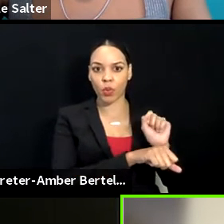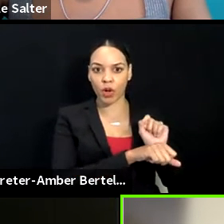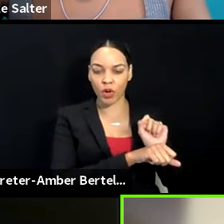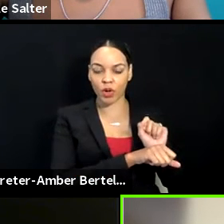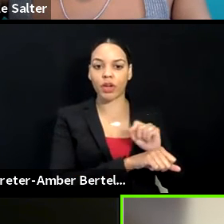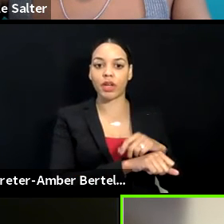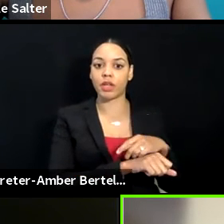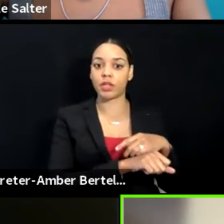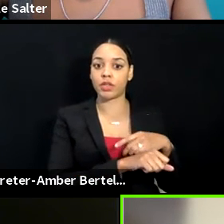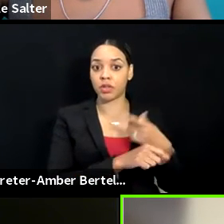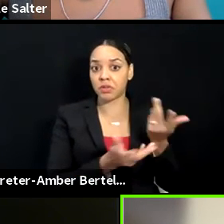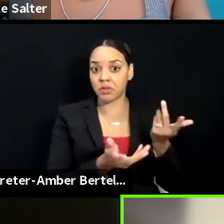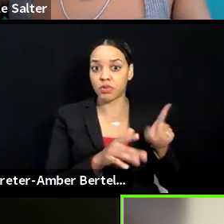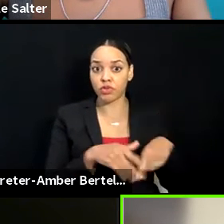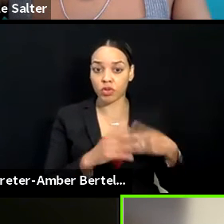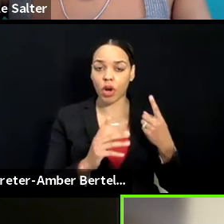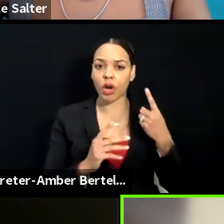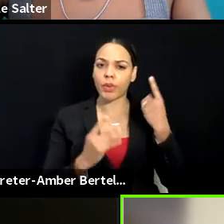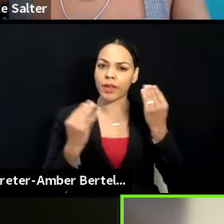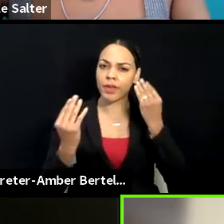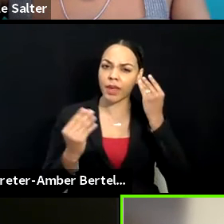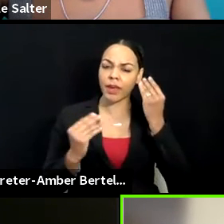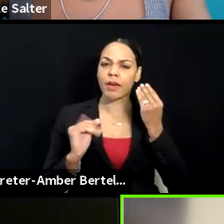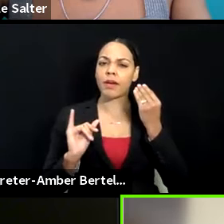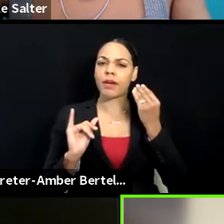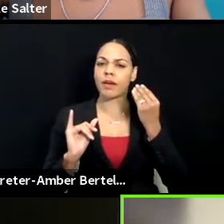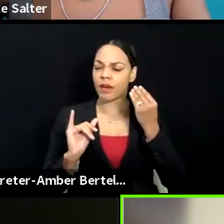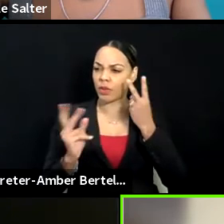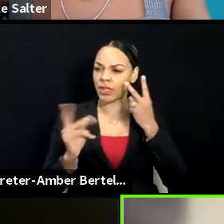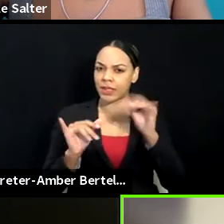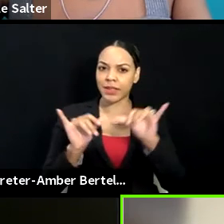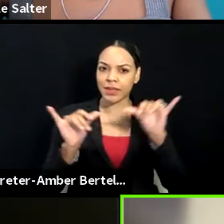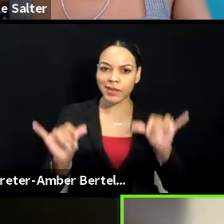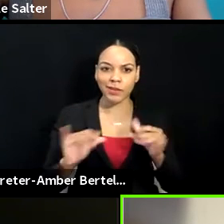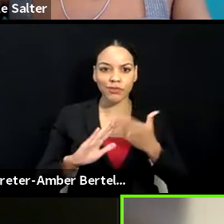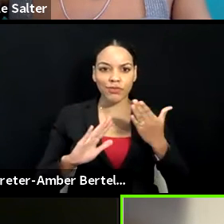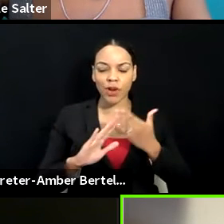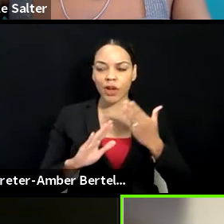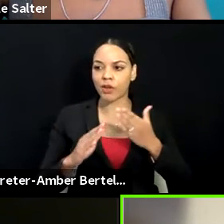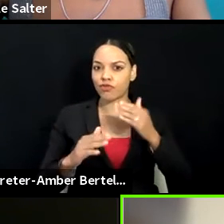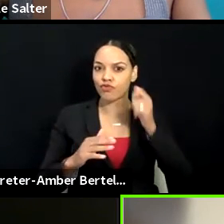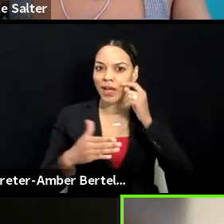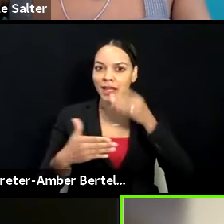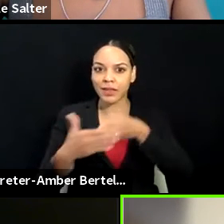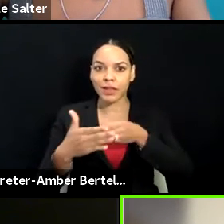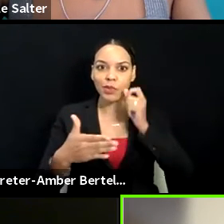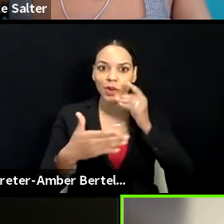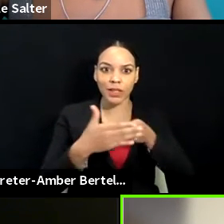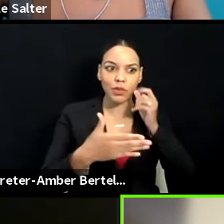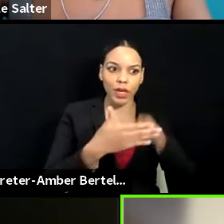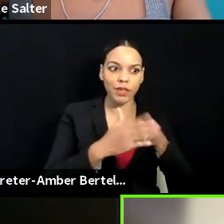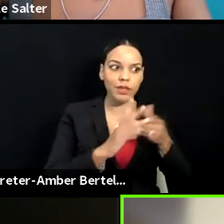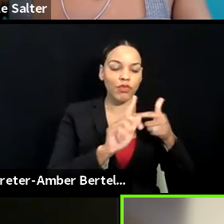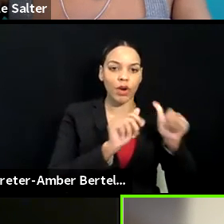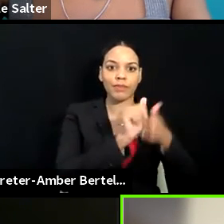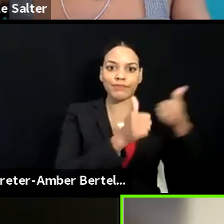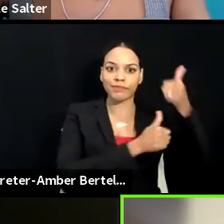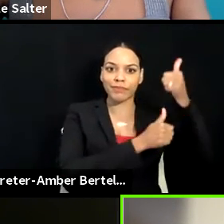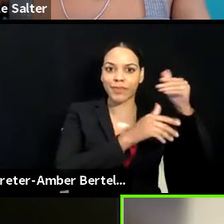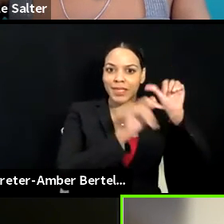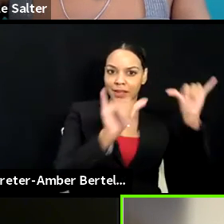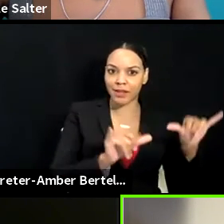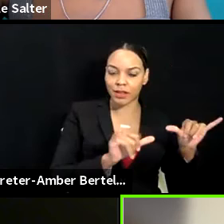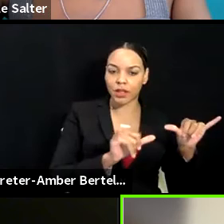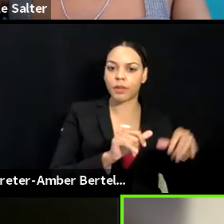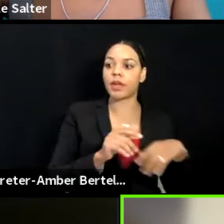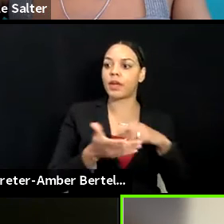call into question some of the forms of systemic racism we have in this country, right? And it's sort of making it harder for